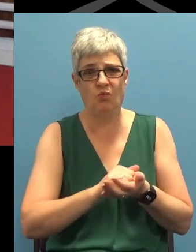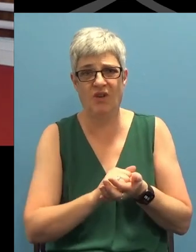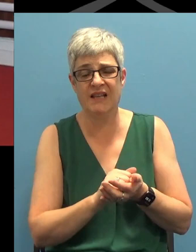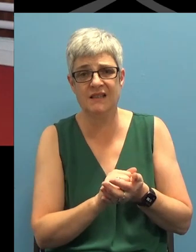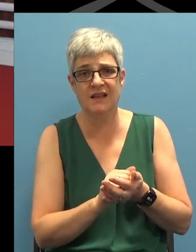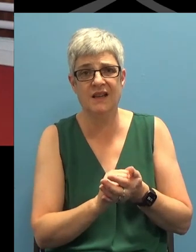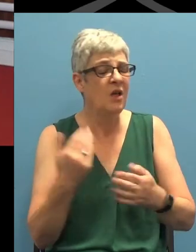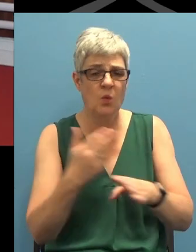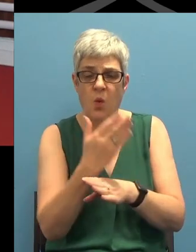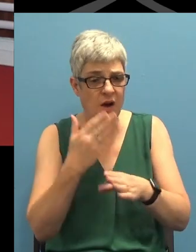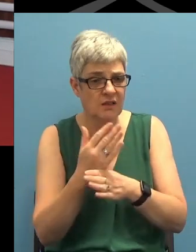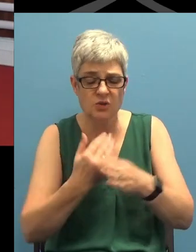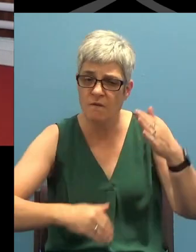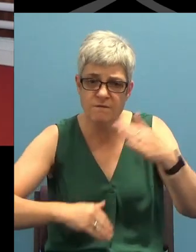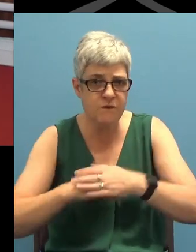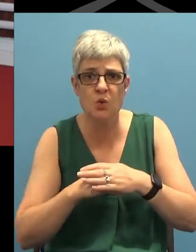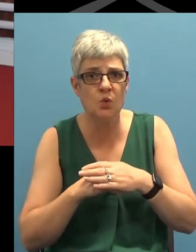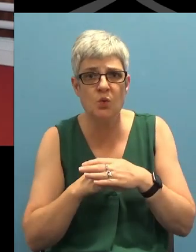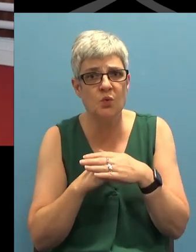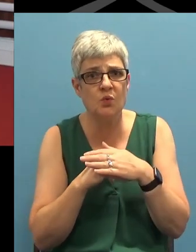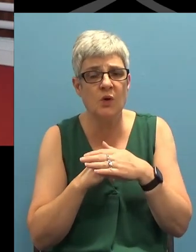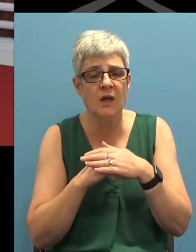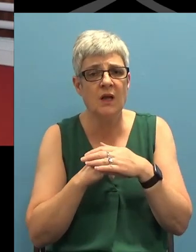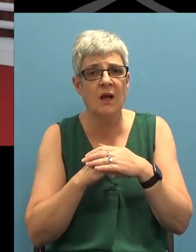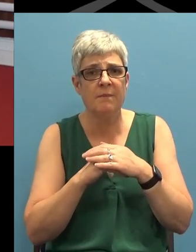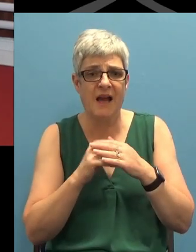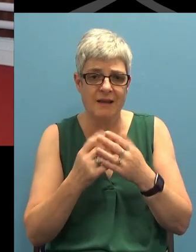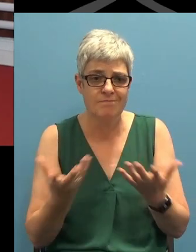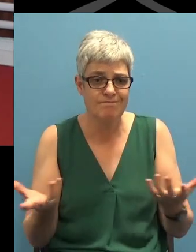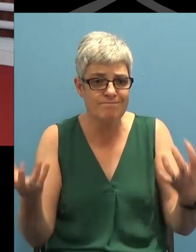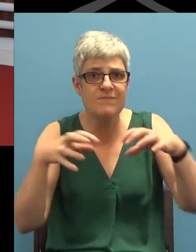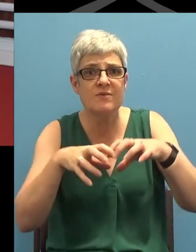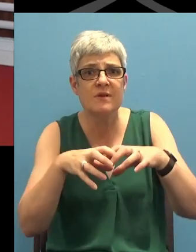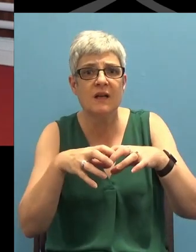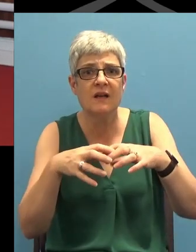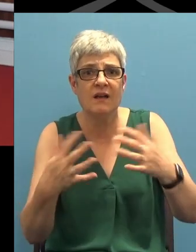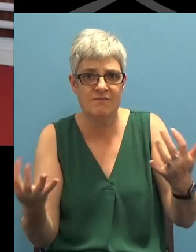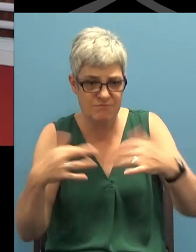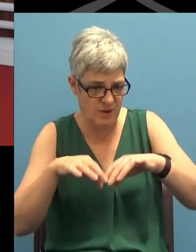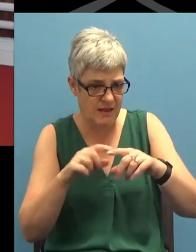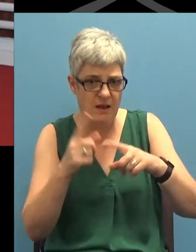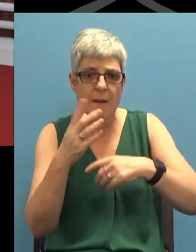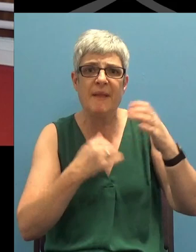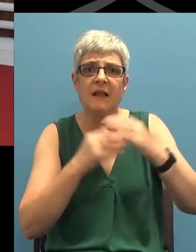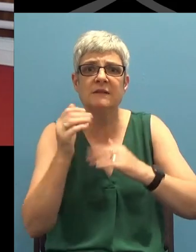That work is not fulfilled simply by our gathering together.